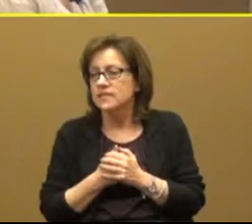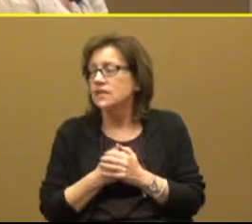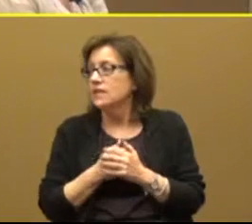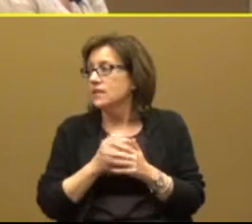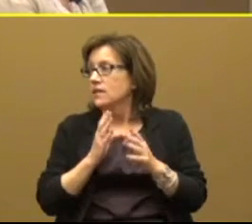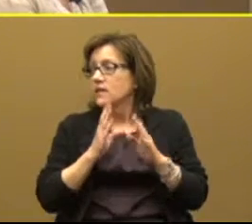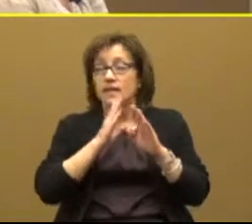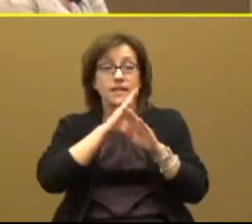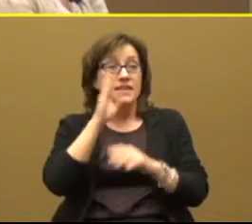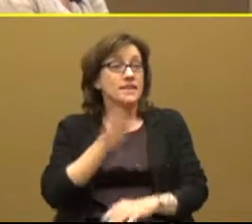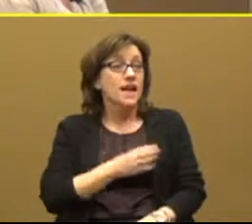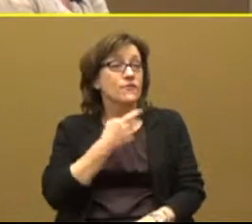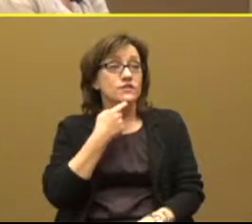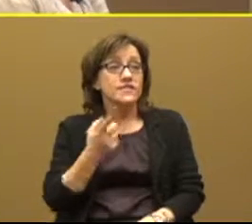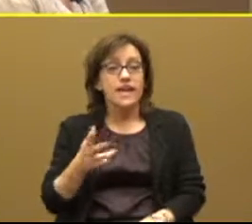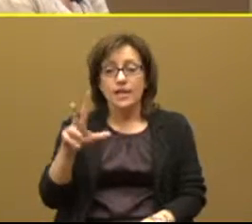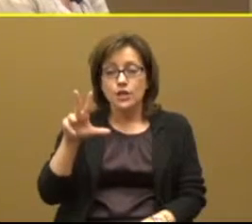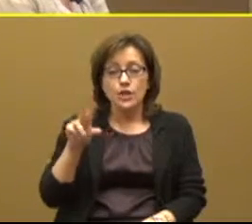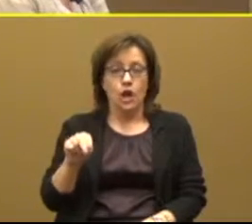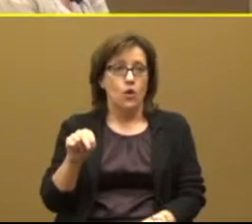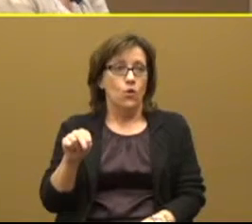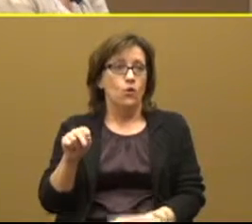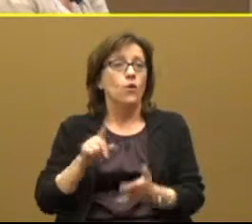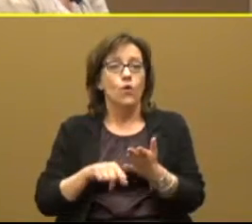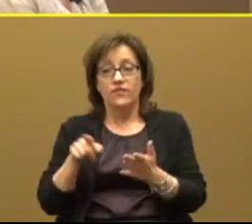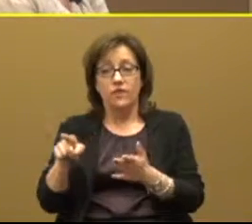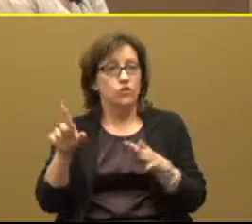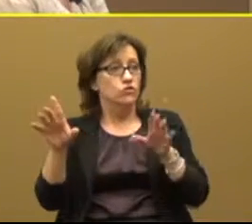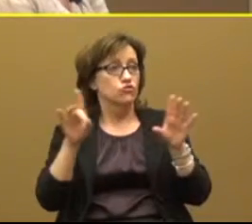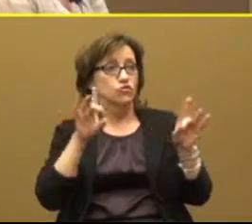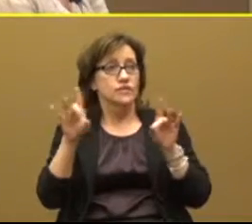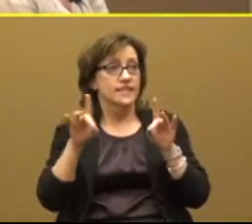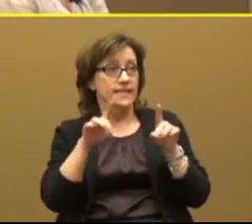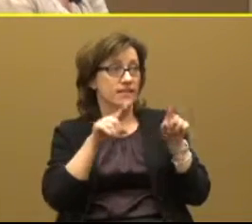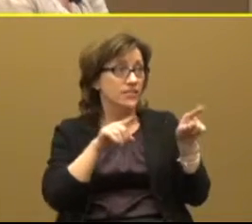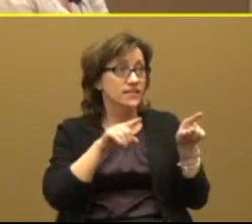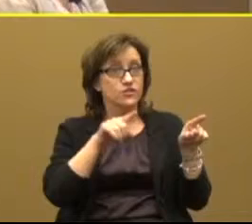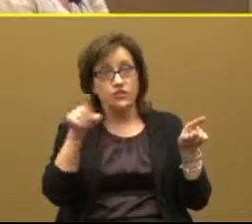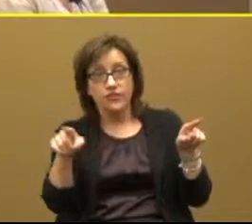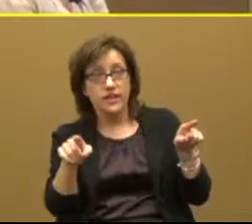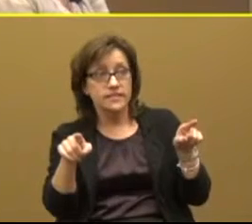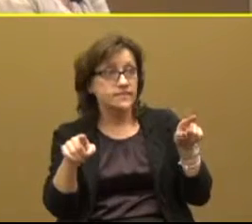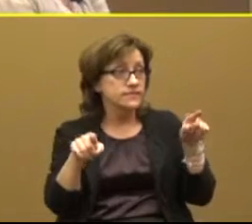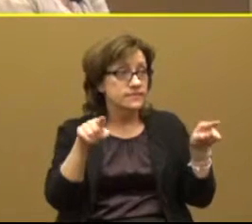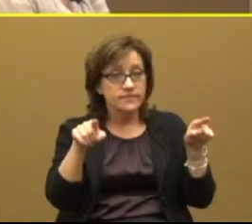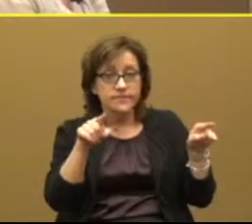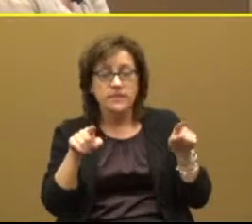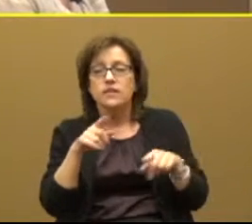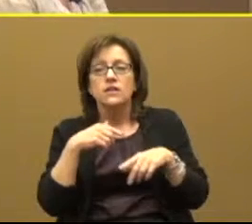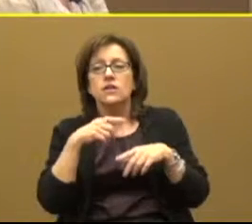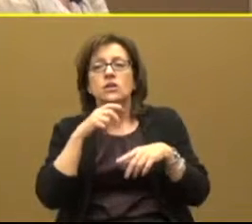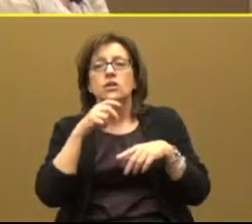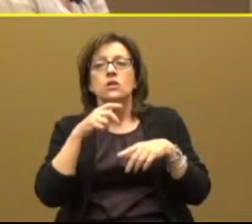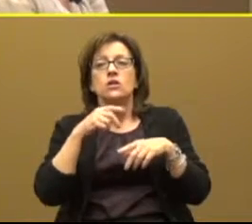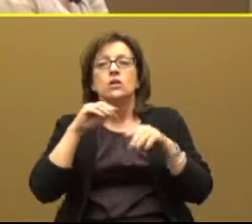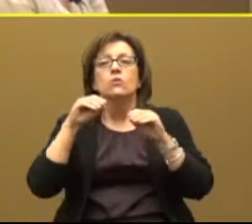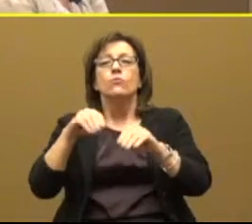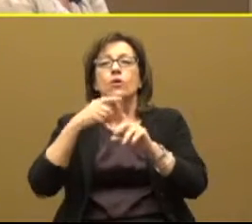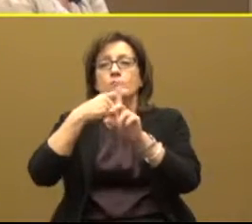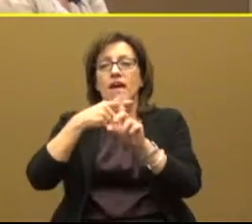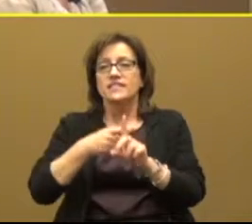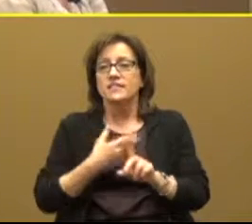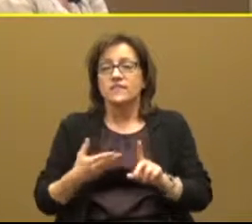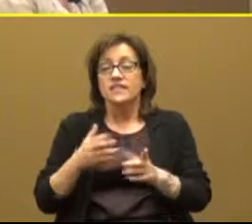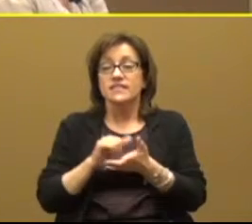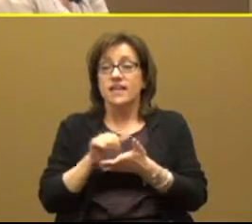Don't ever say no when they're discriminating. That's one thing we try to keep it positive in the environment, even if we put things on that they